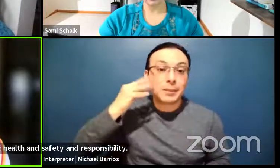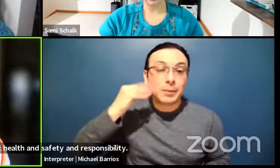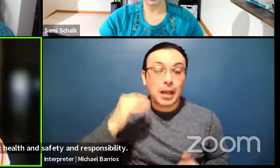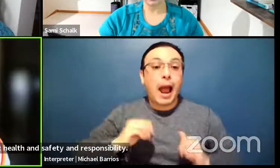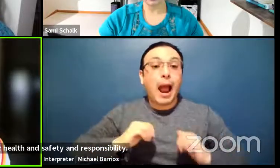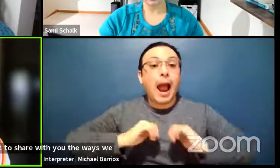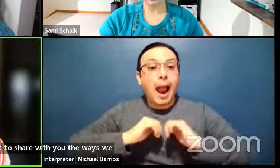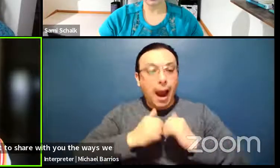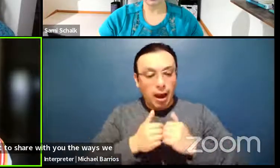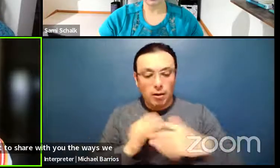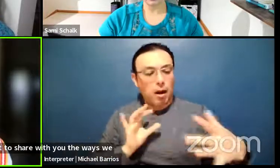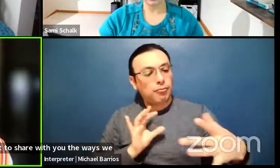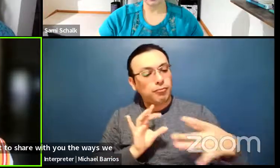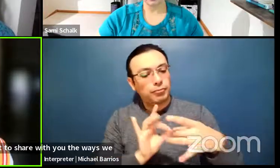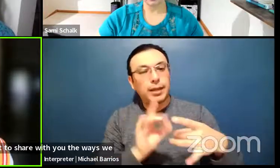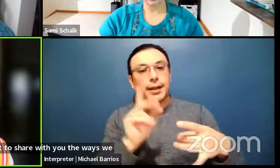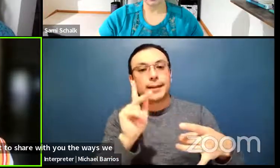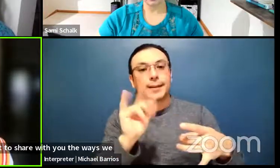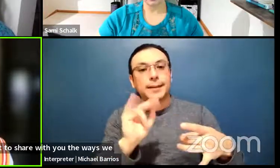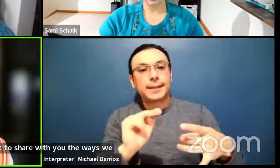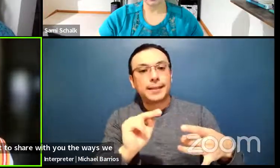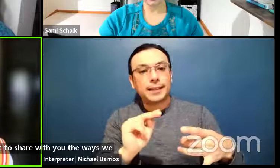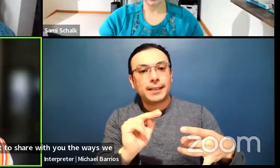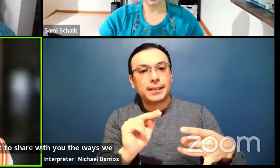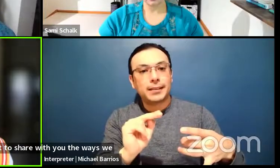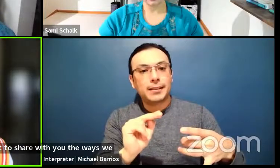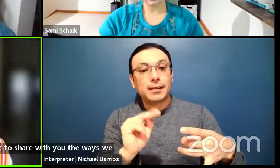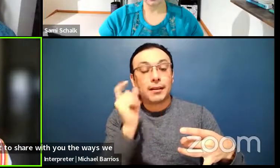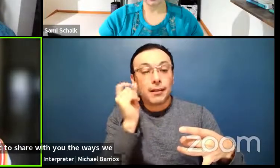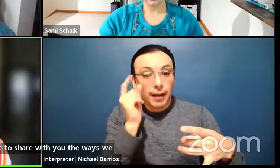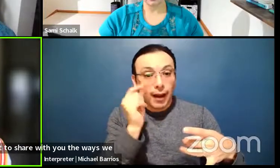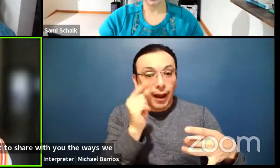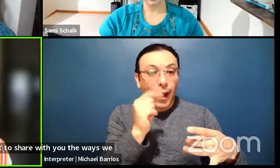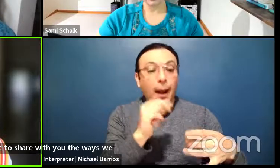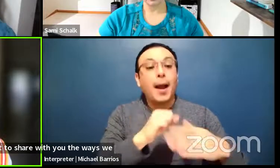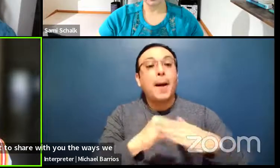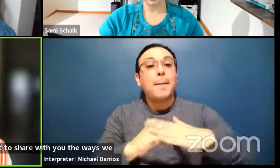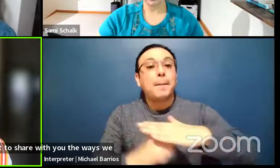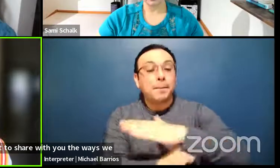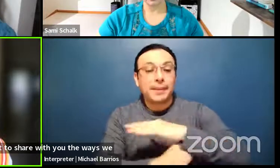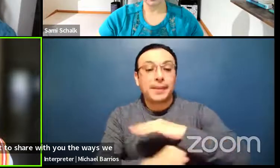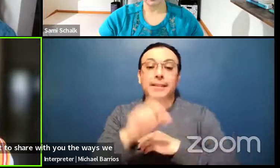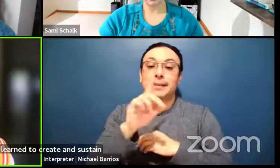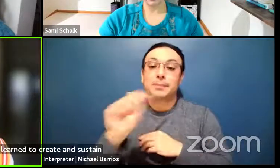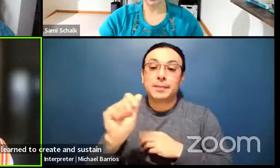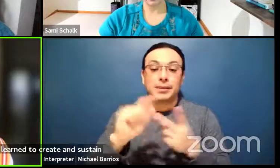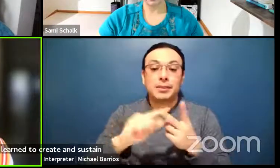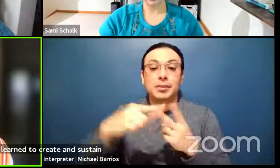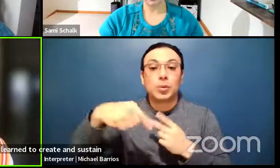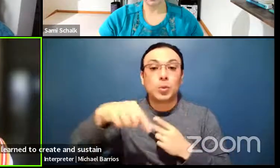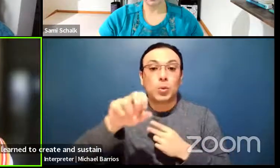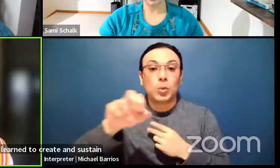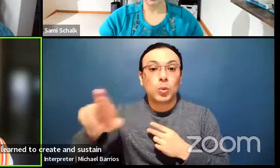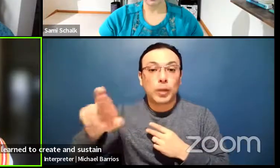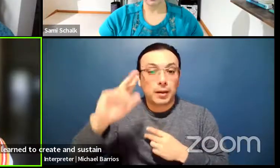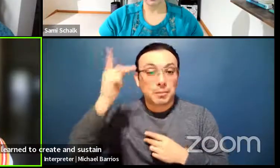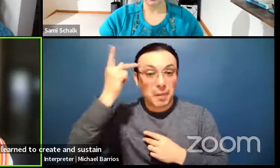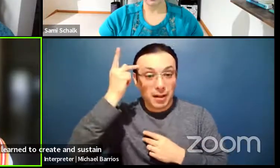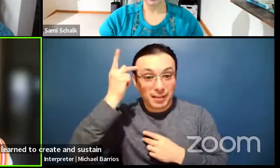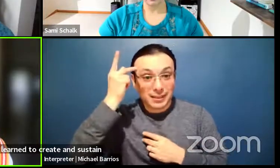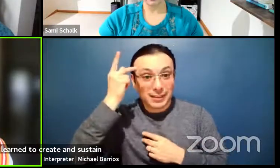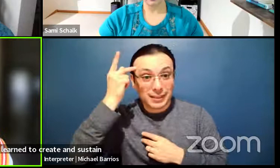sustain kinship ties through practices grounded in disability and queer politics. For us, making